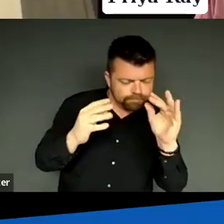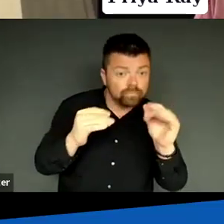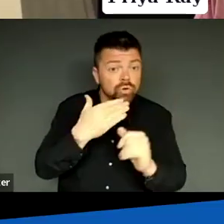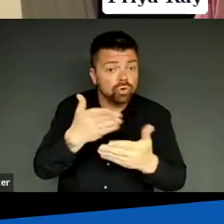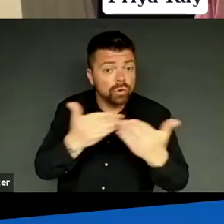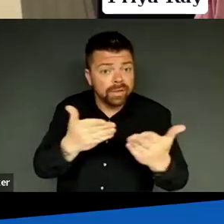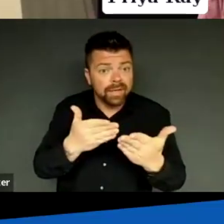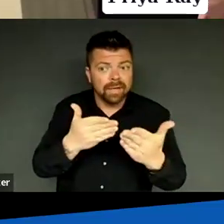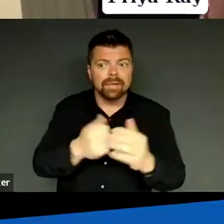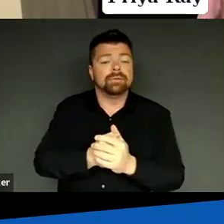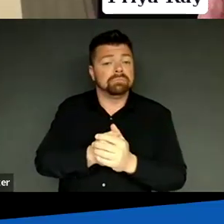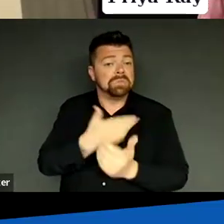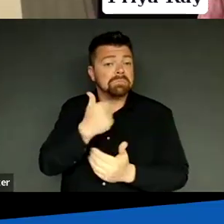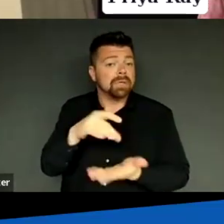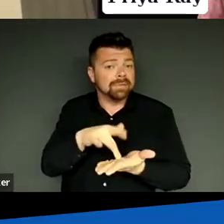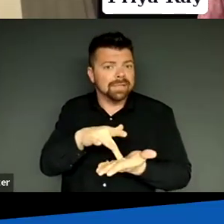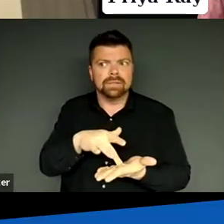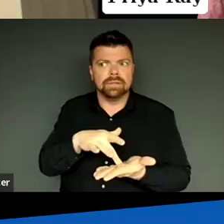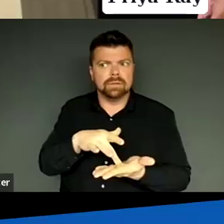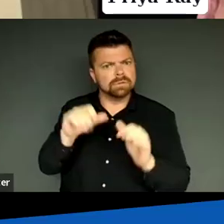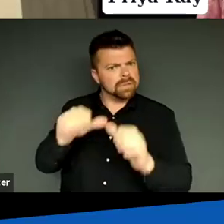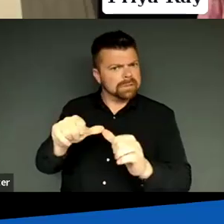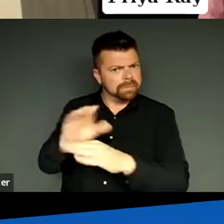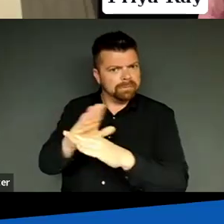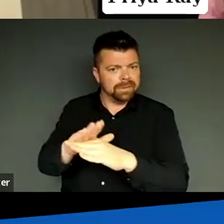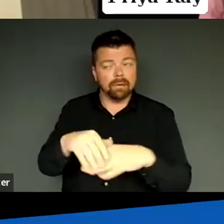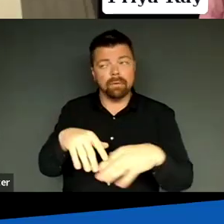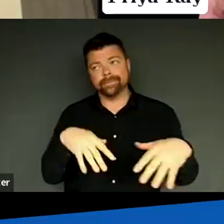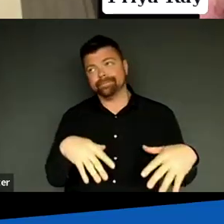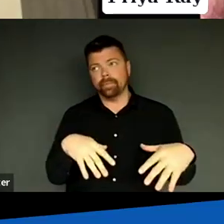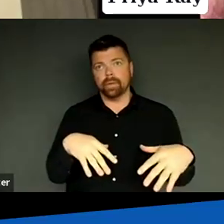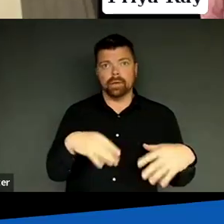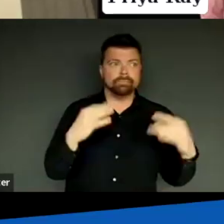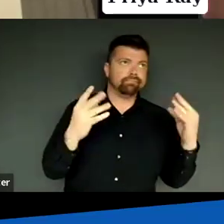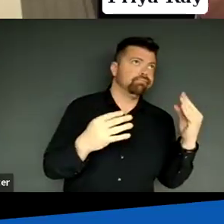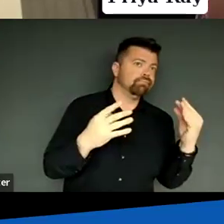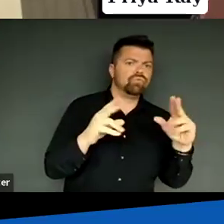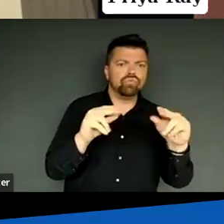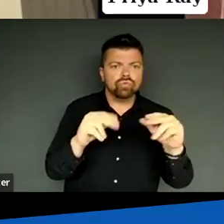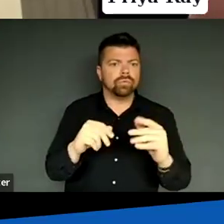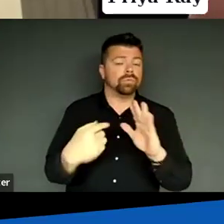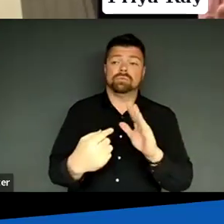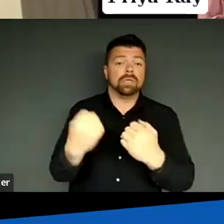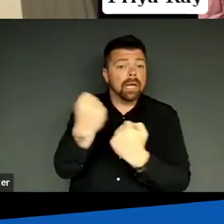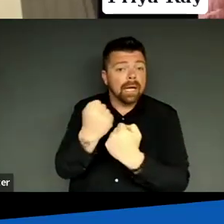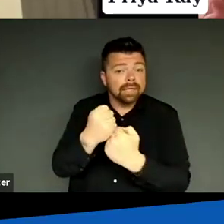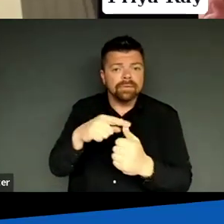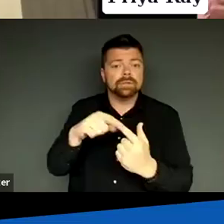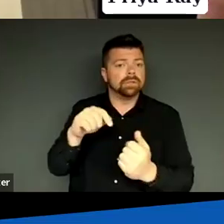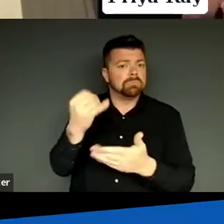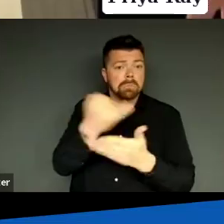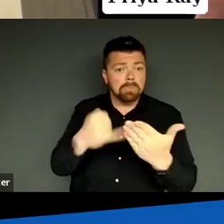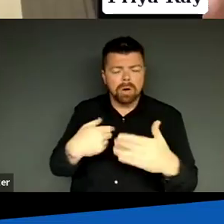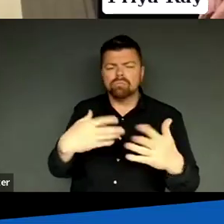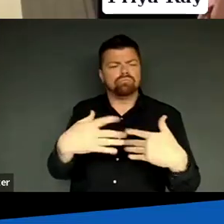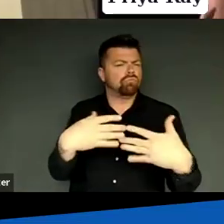best medicine is just keep yourself busy, whatever it is, like, activism or art or whatever.